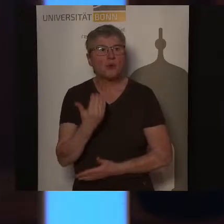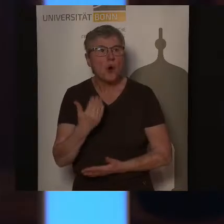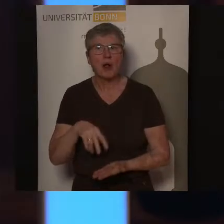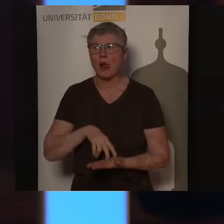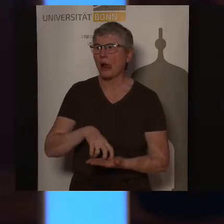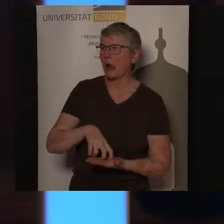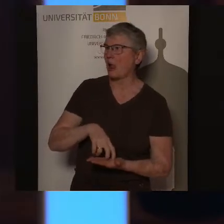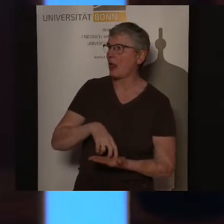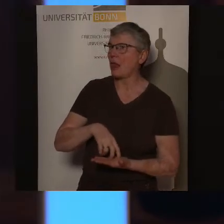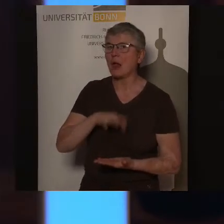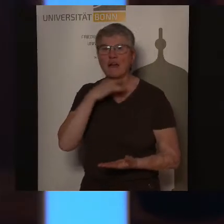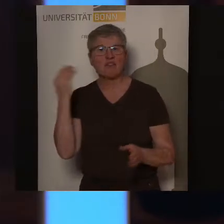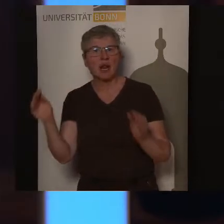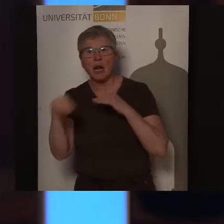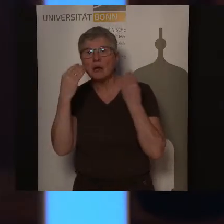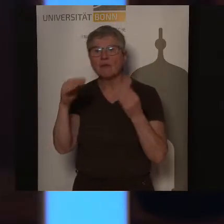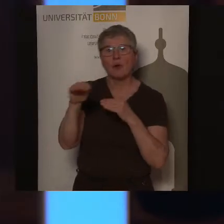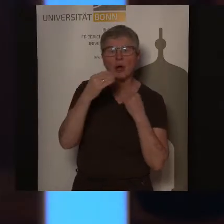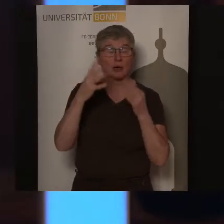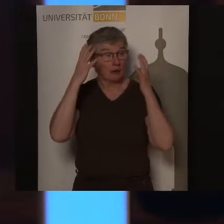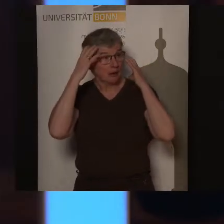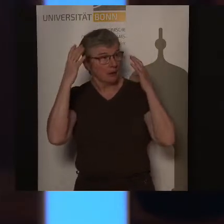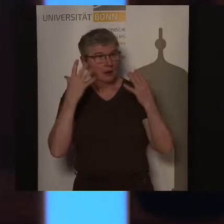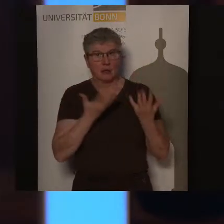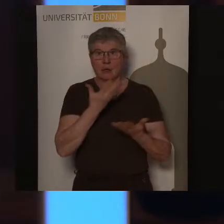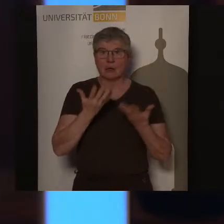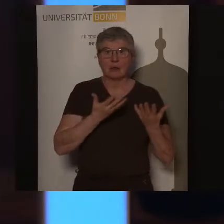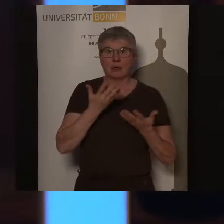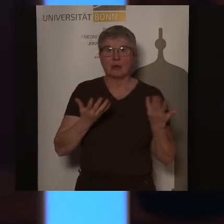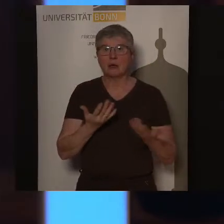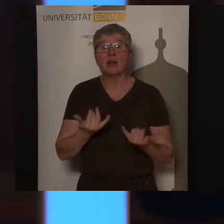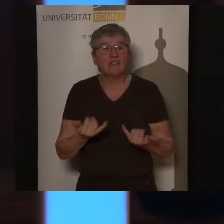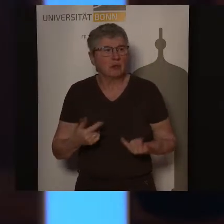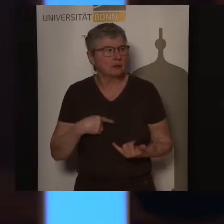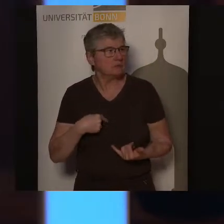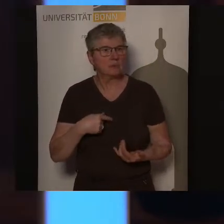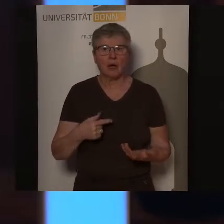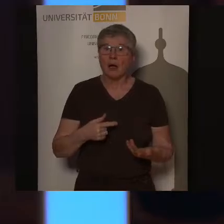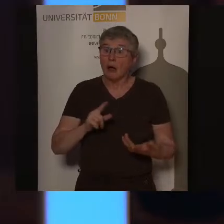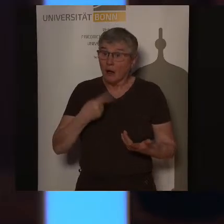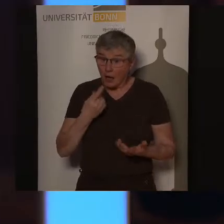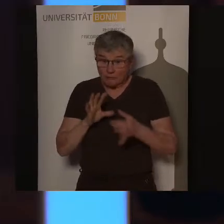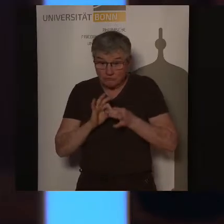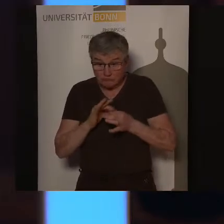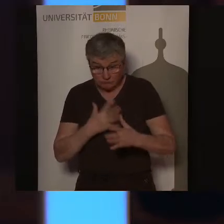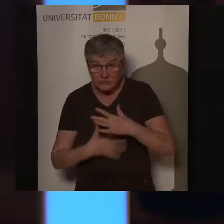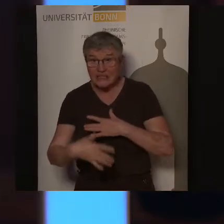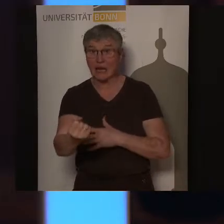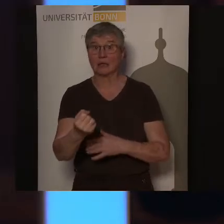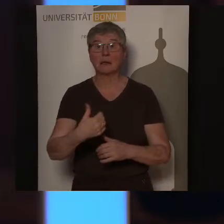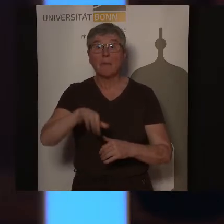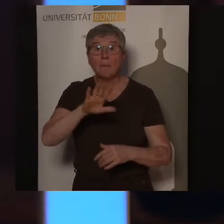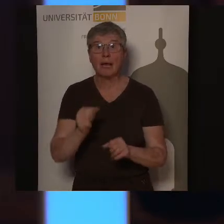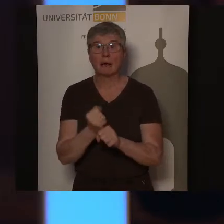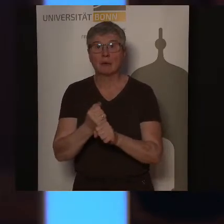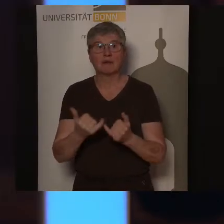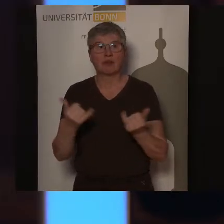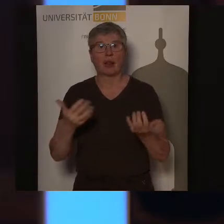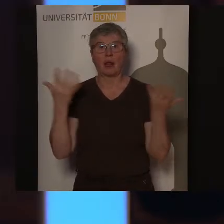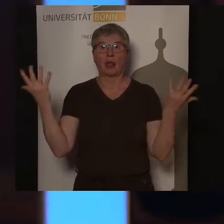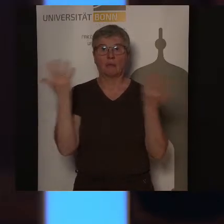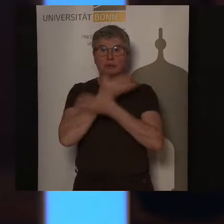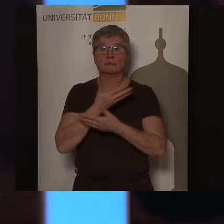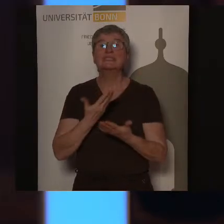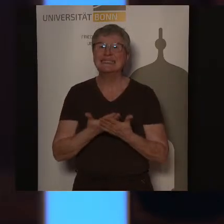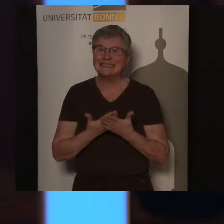here and I have received so much information. I feel kind of swamped. But what can I do when it comes to